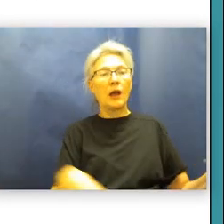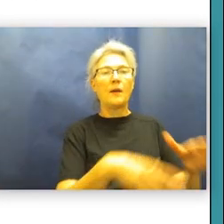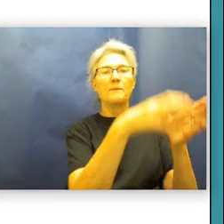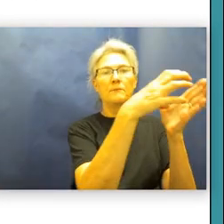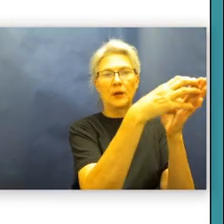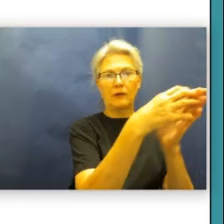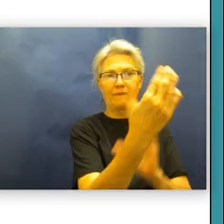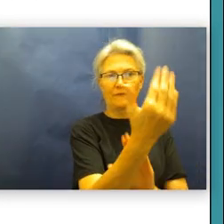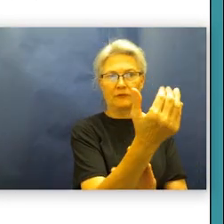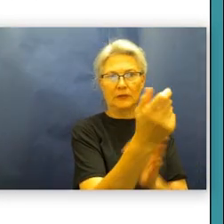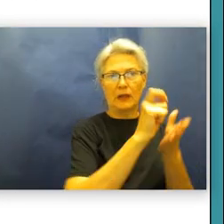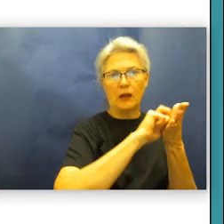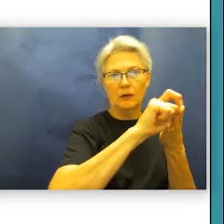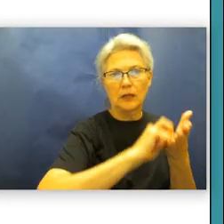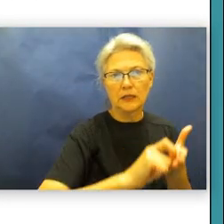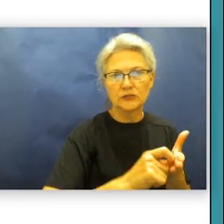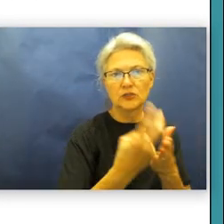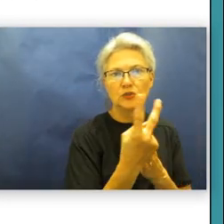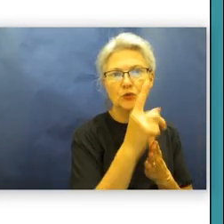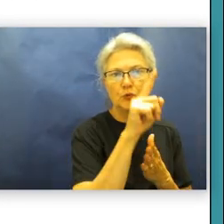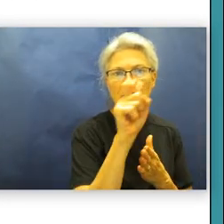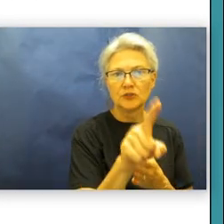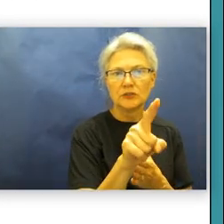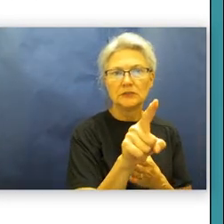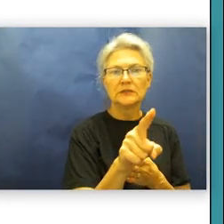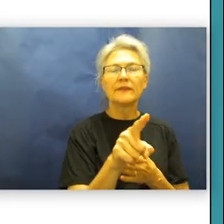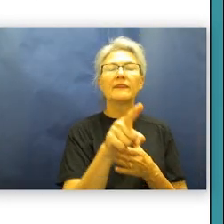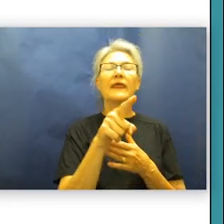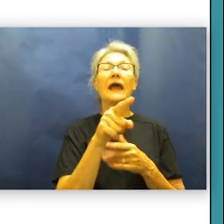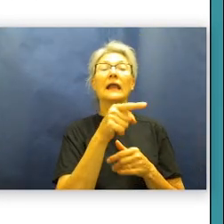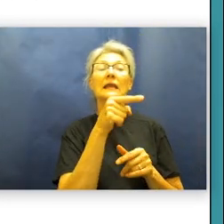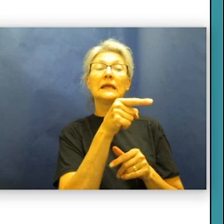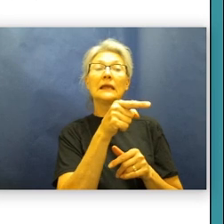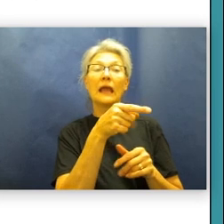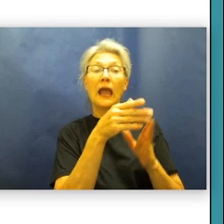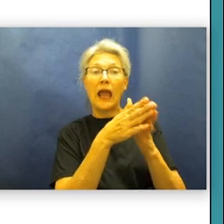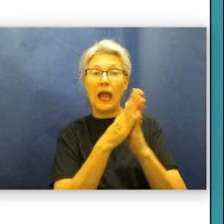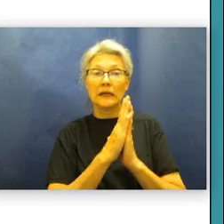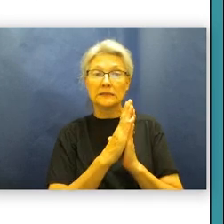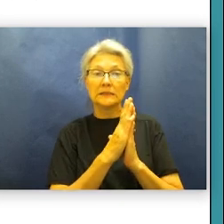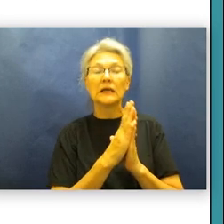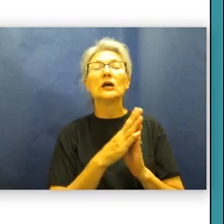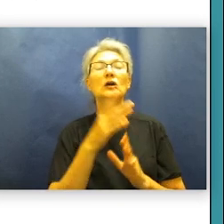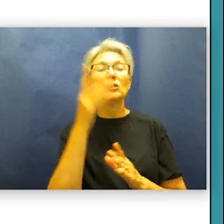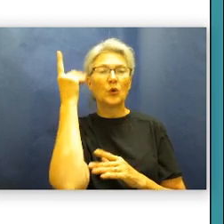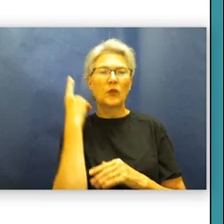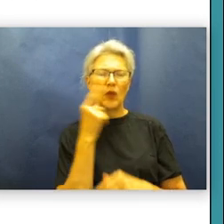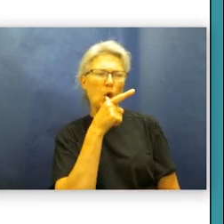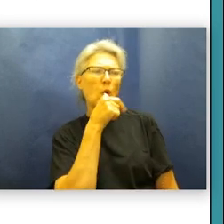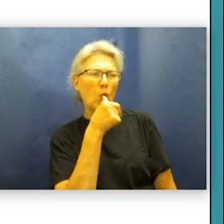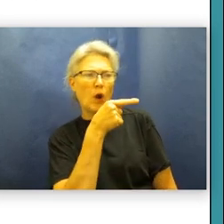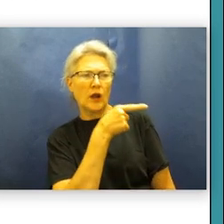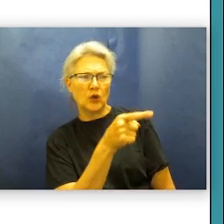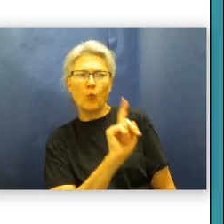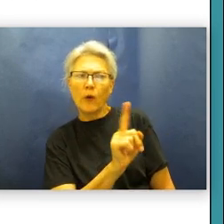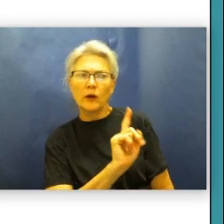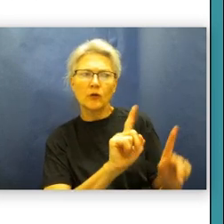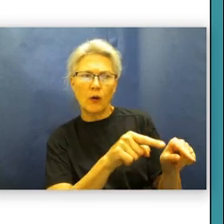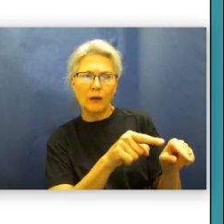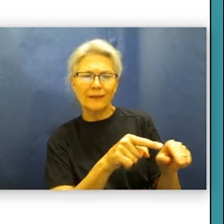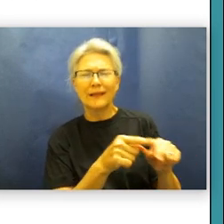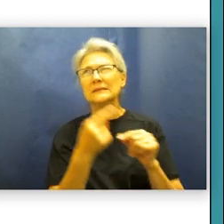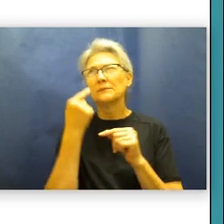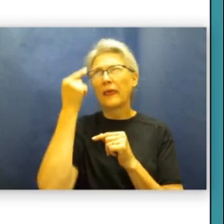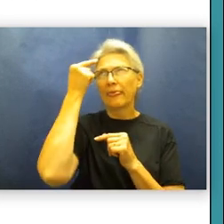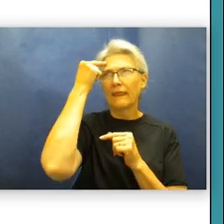15, I underlined the two questions that Scarecrow asked Dorothy. Who are you and where are you going? This kind of makes me